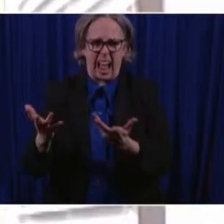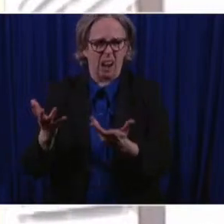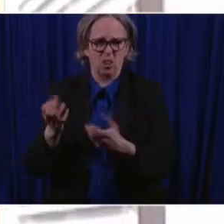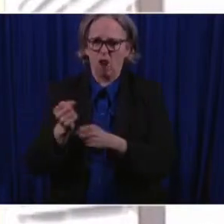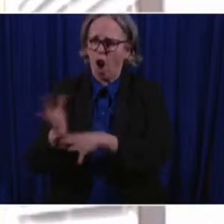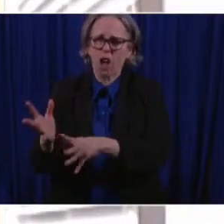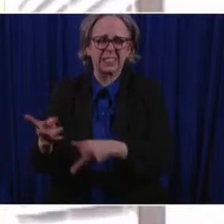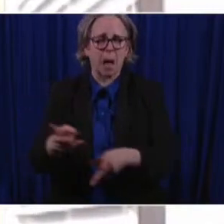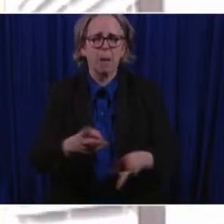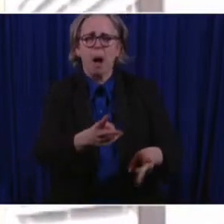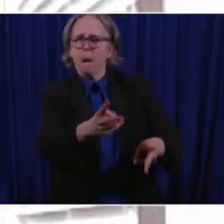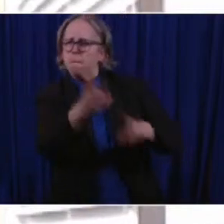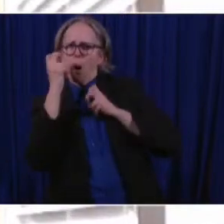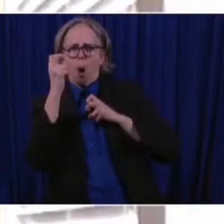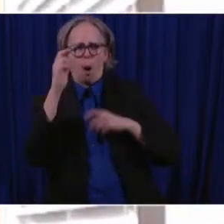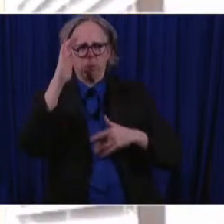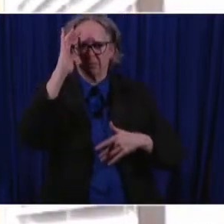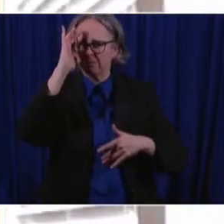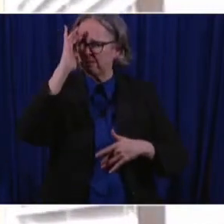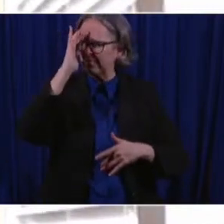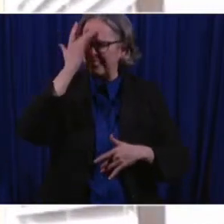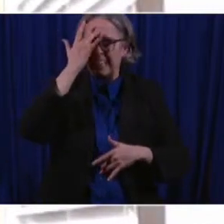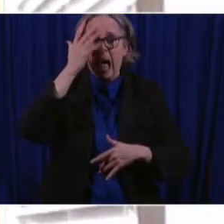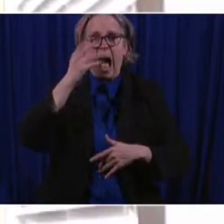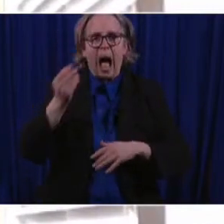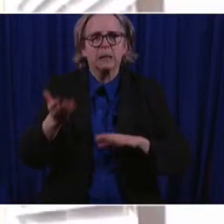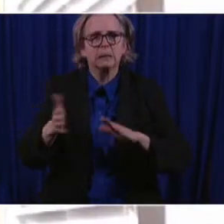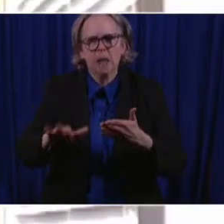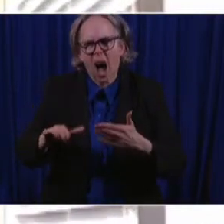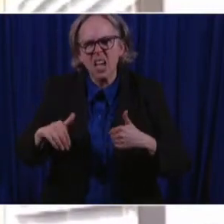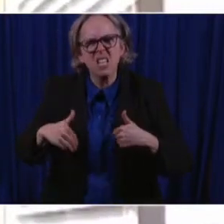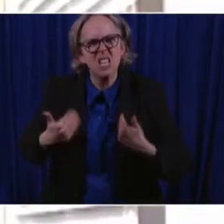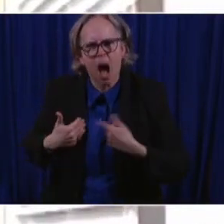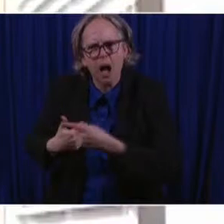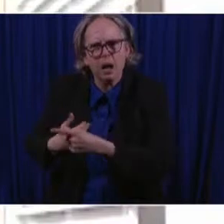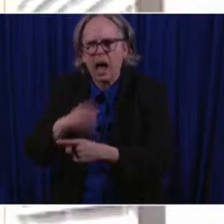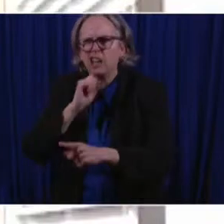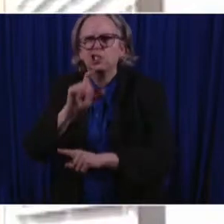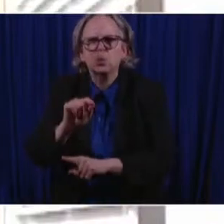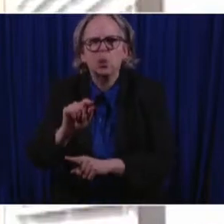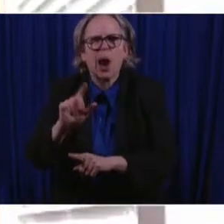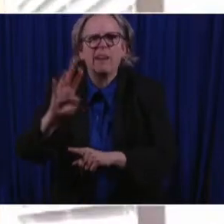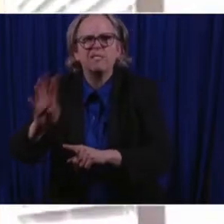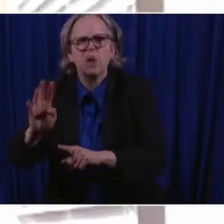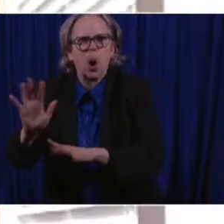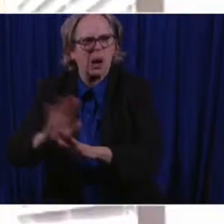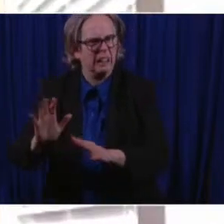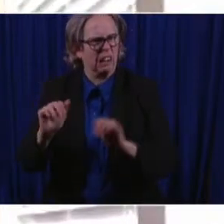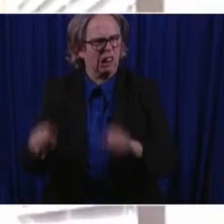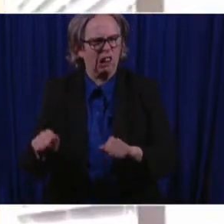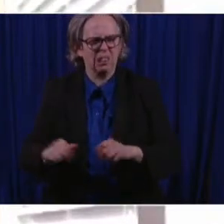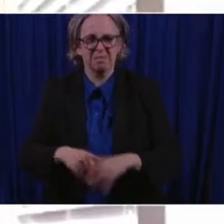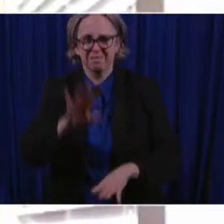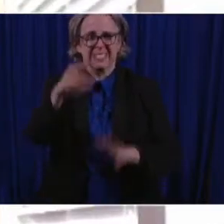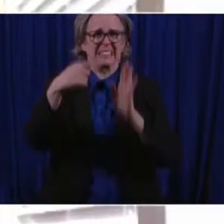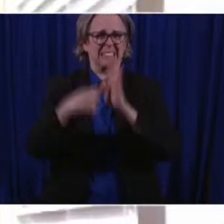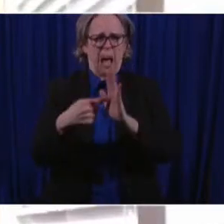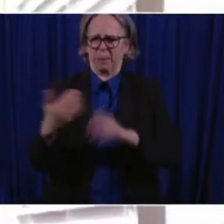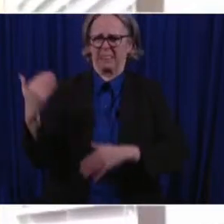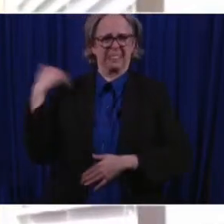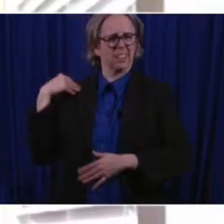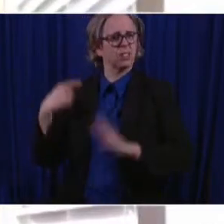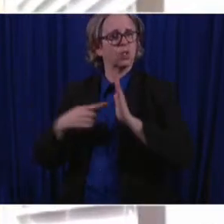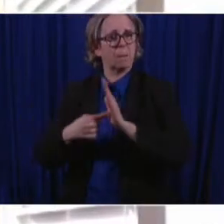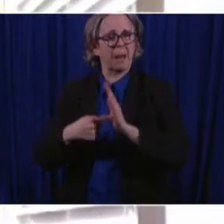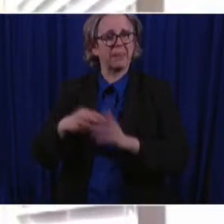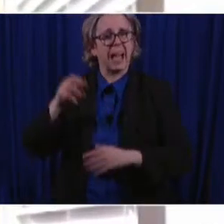at a previous press conference the cases of MISC, the multi-inflammatory